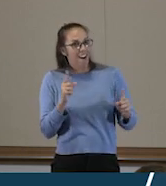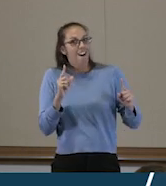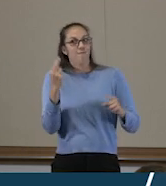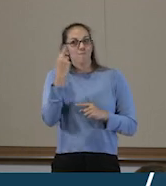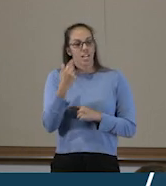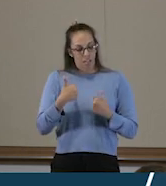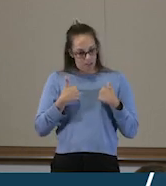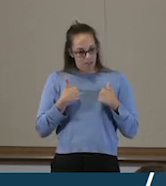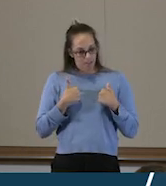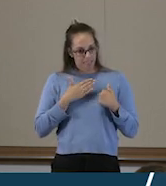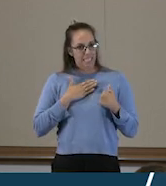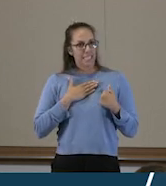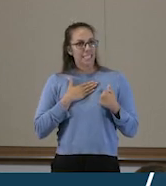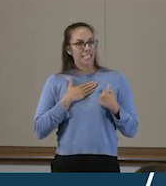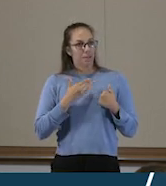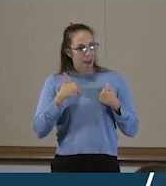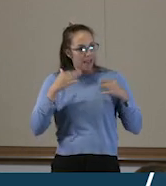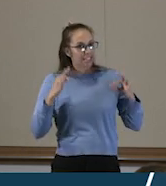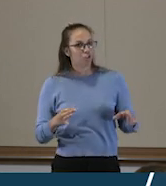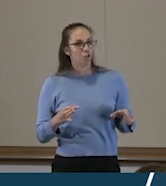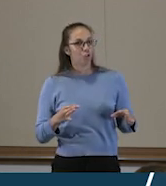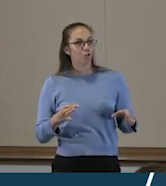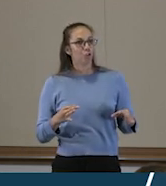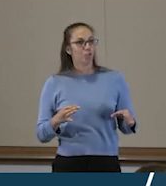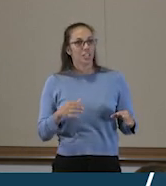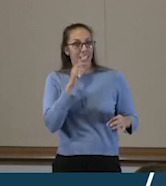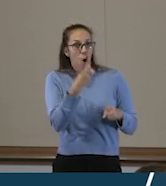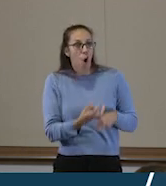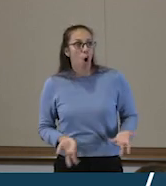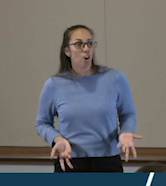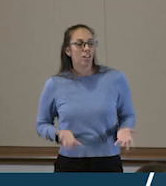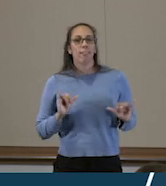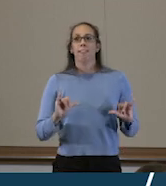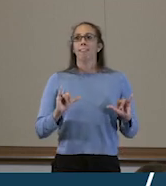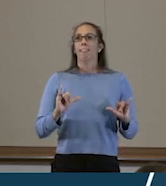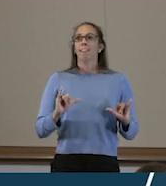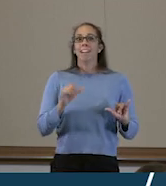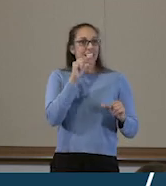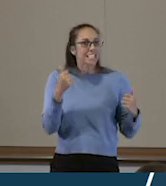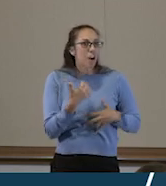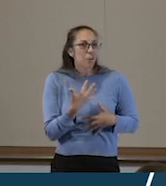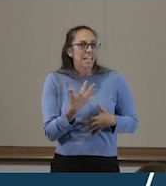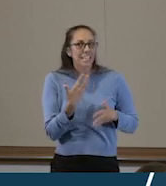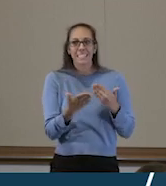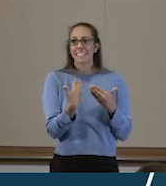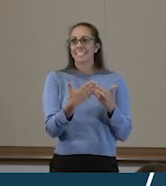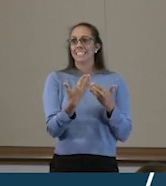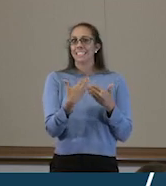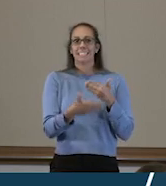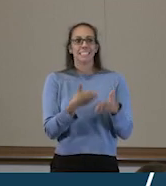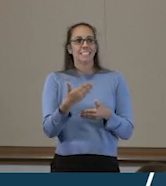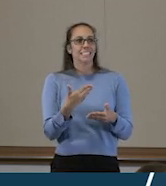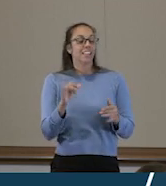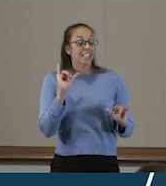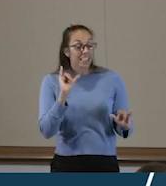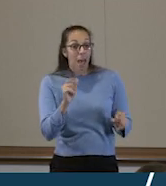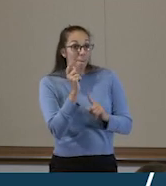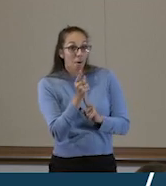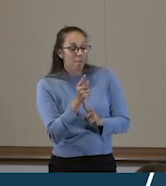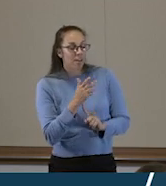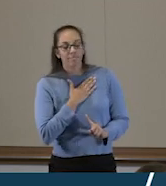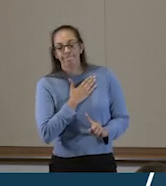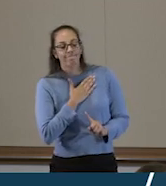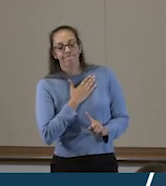make a decision for myself. And it wasn't that hard or scary. And it's a beautiful moment. That's why I love